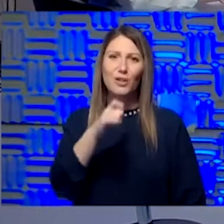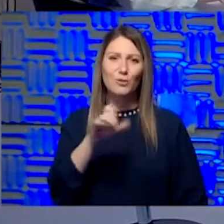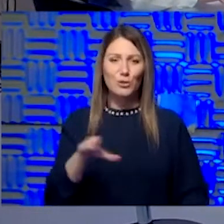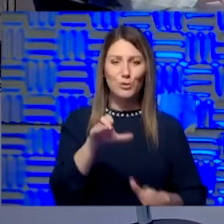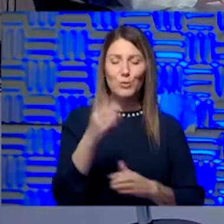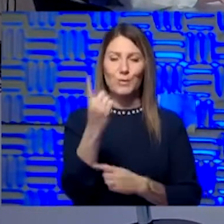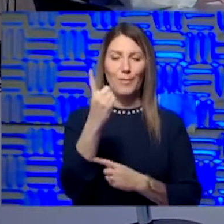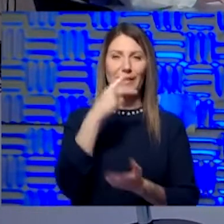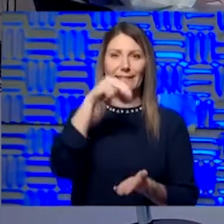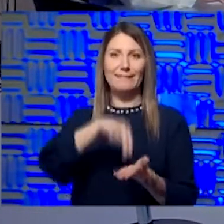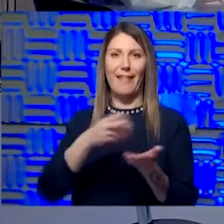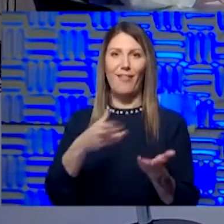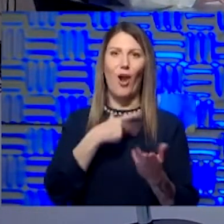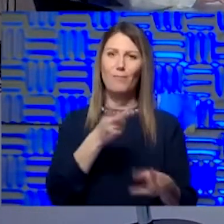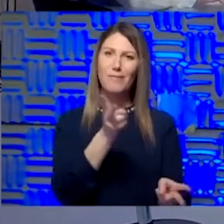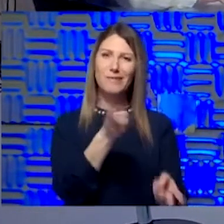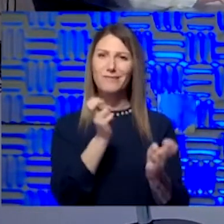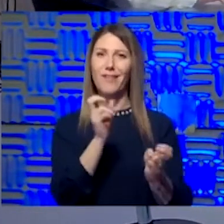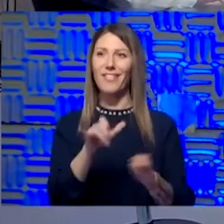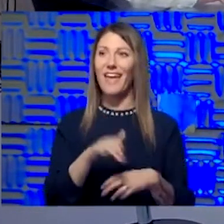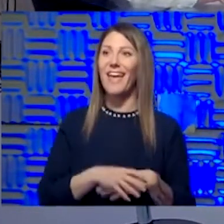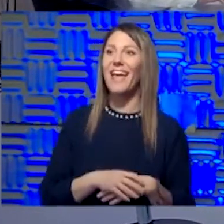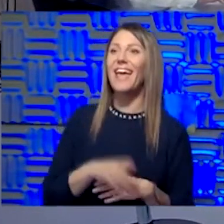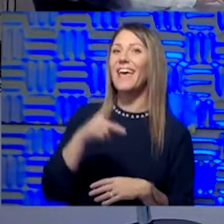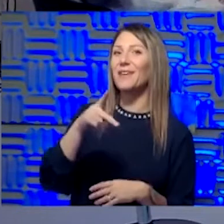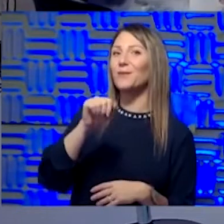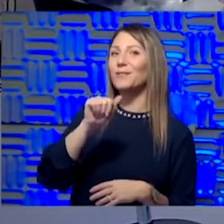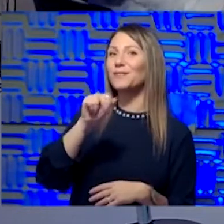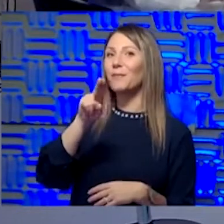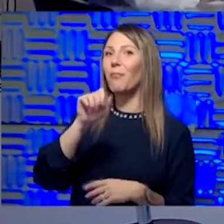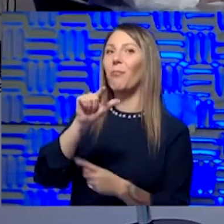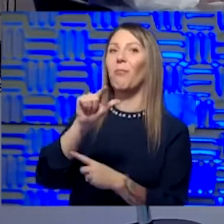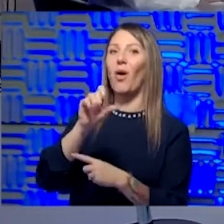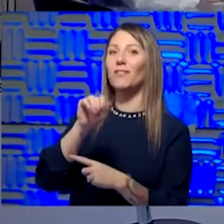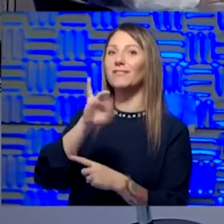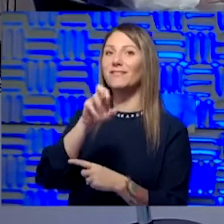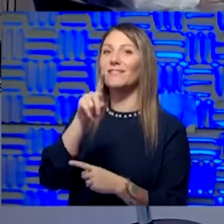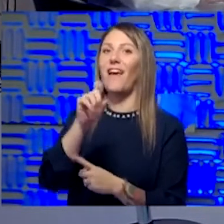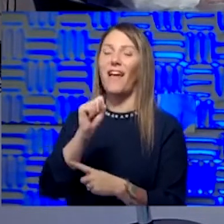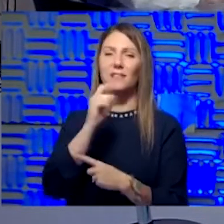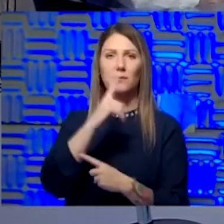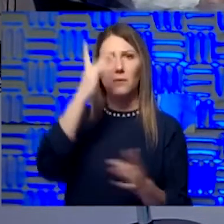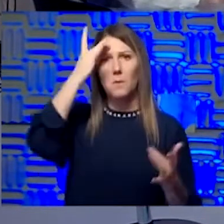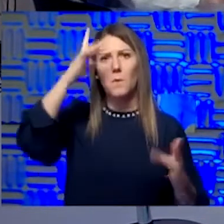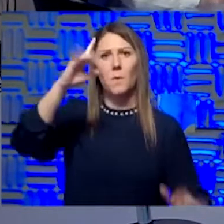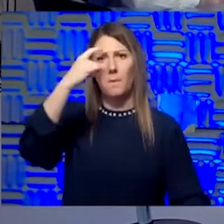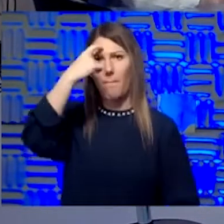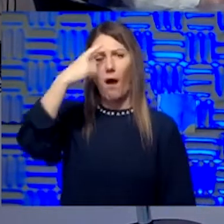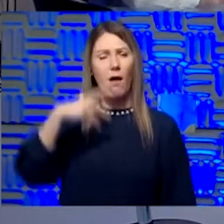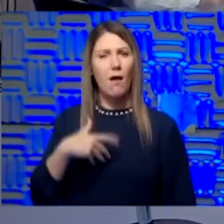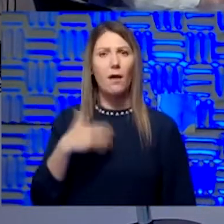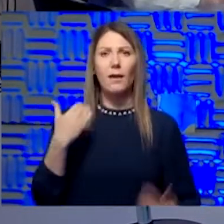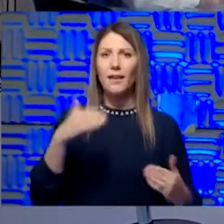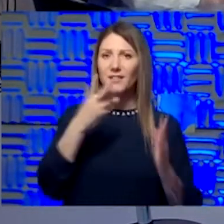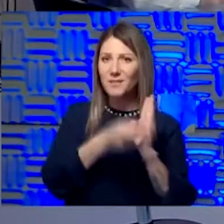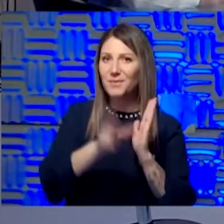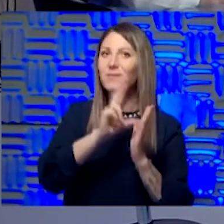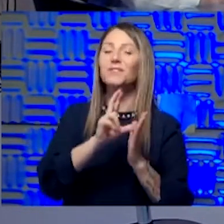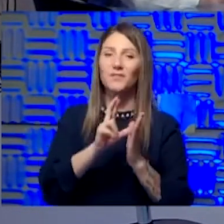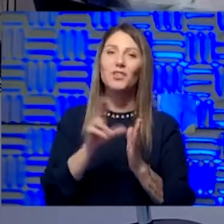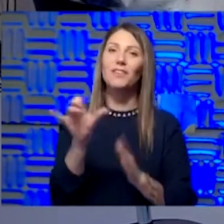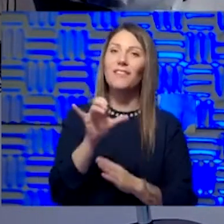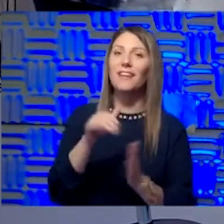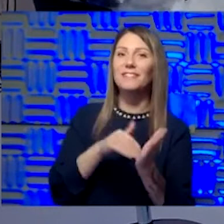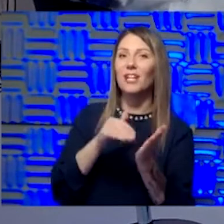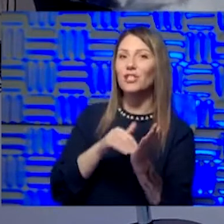that, Hawkeye. That was Paul Sachs, one of a brilliant mind. But when he was reviewing, as Dr. Adiga said, it's